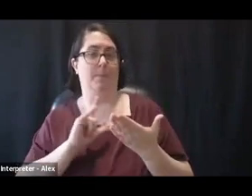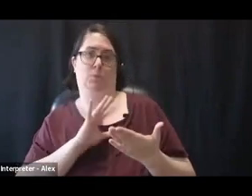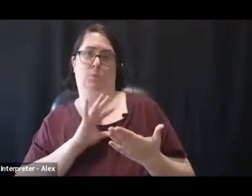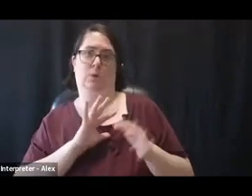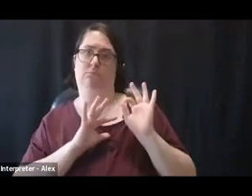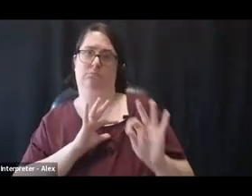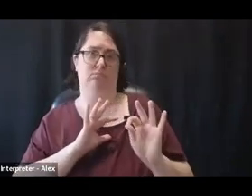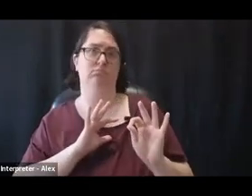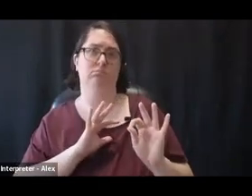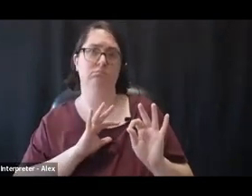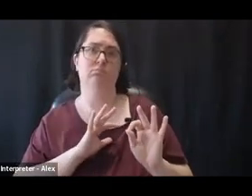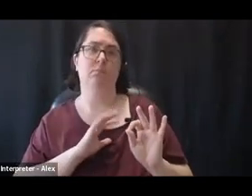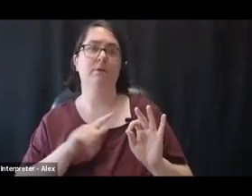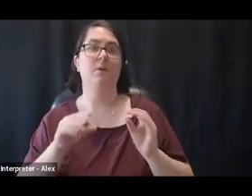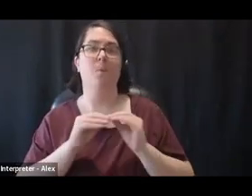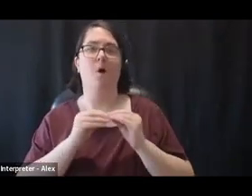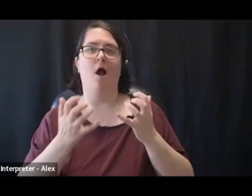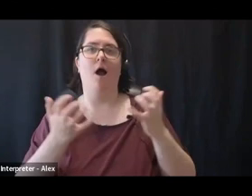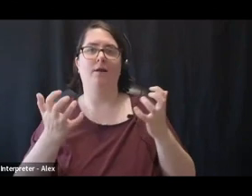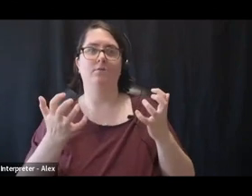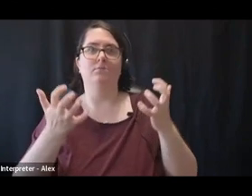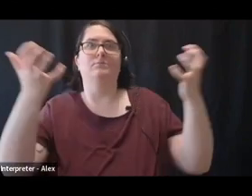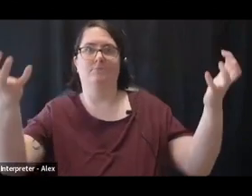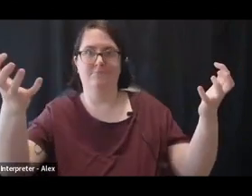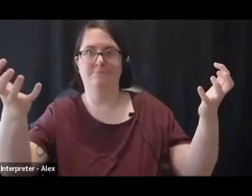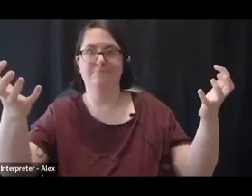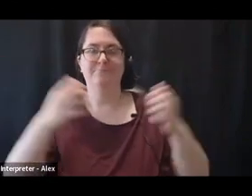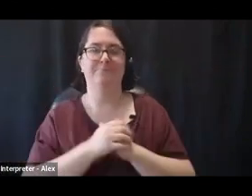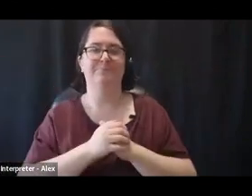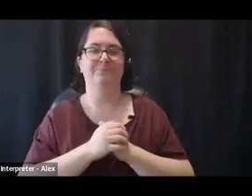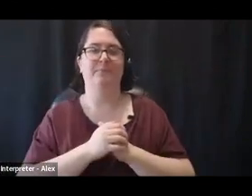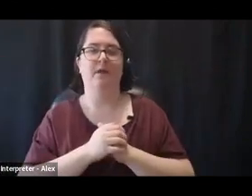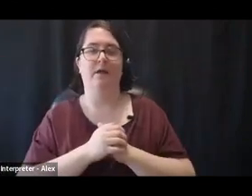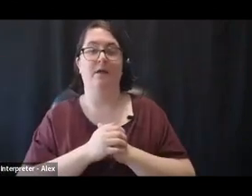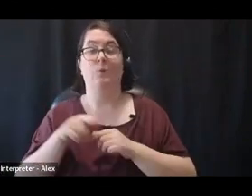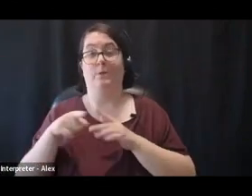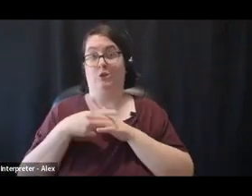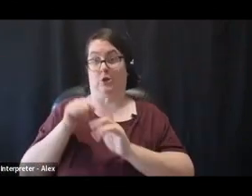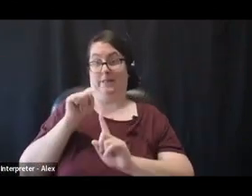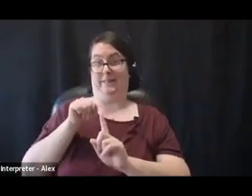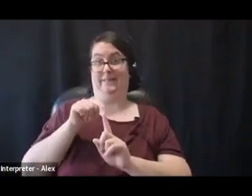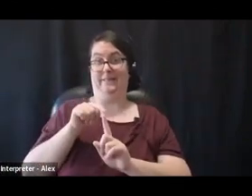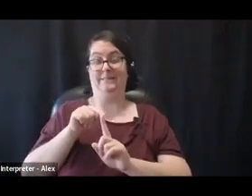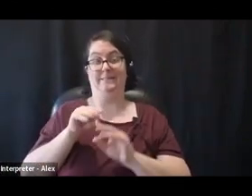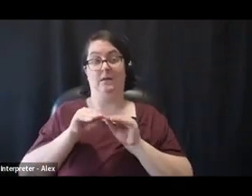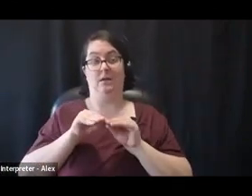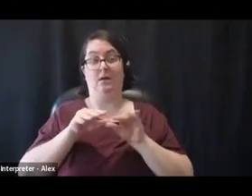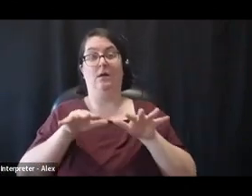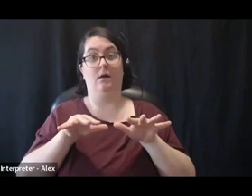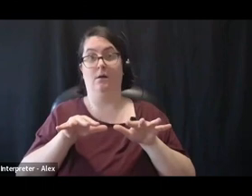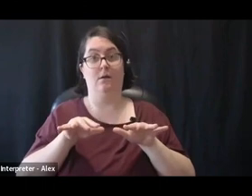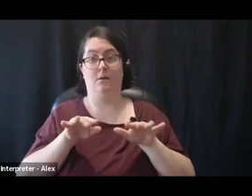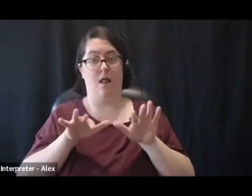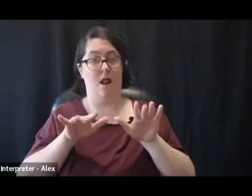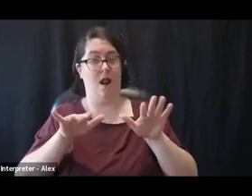actually expanded our audiences. So since we began doing this, we were able to reach like the northern